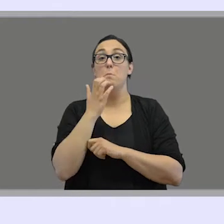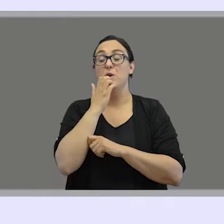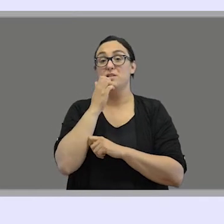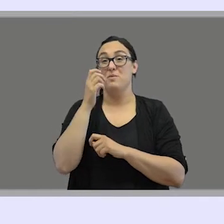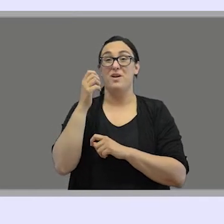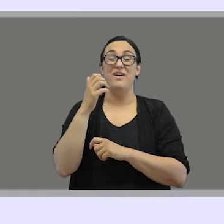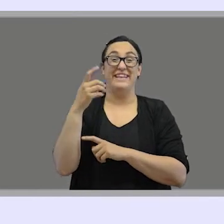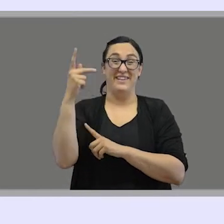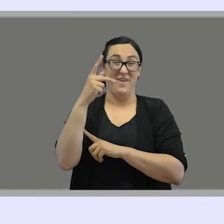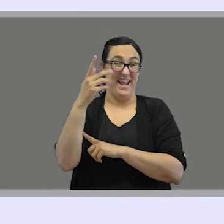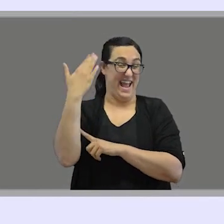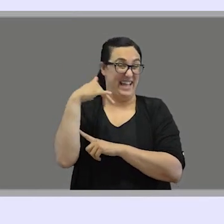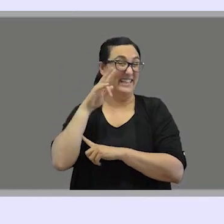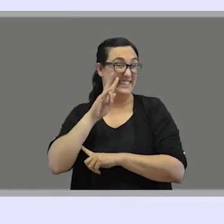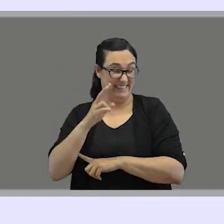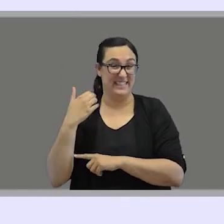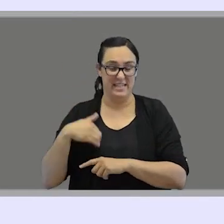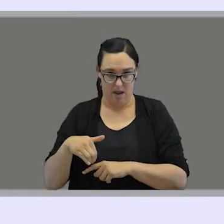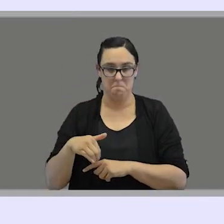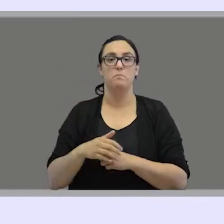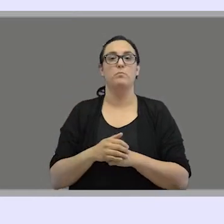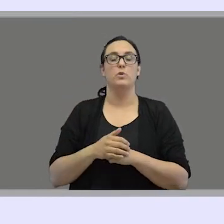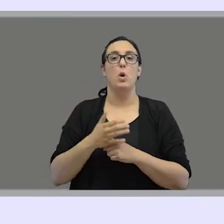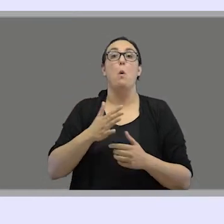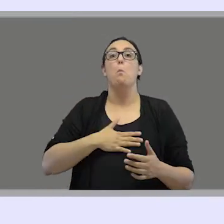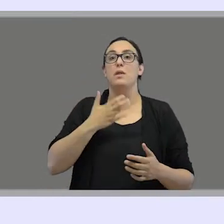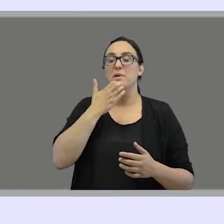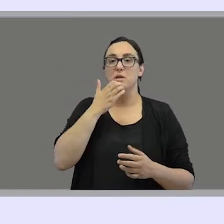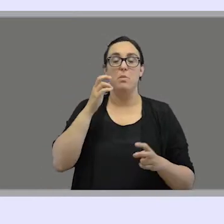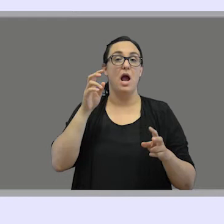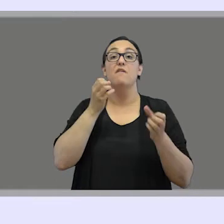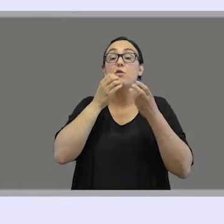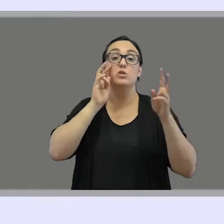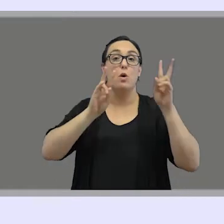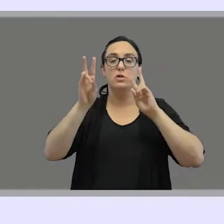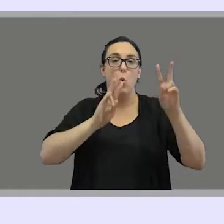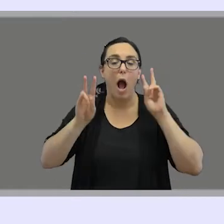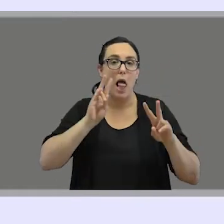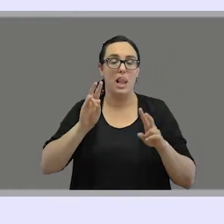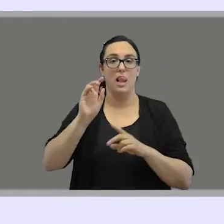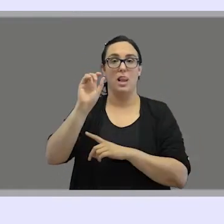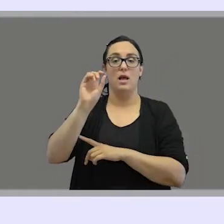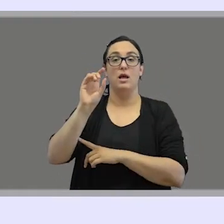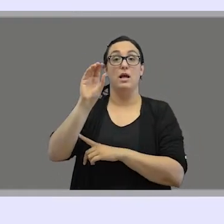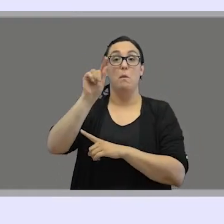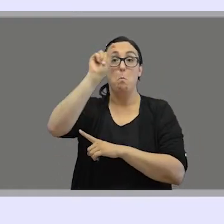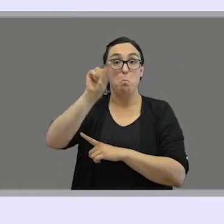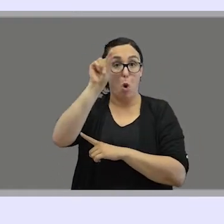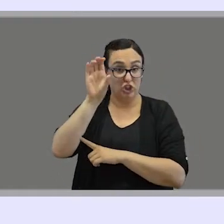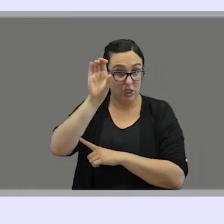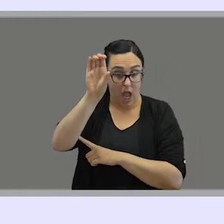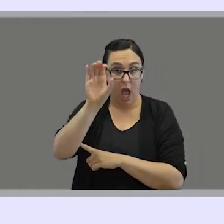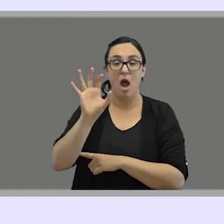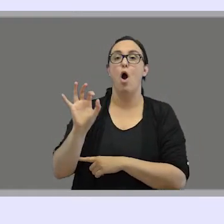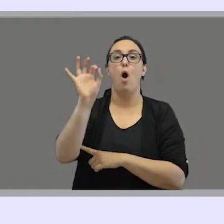we have seen in the Korean example. That means that sometimes it is other visual information, for example, the